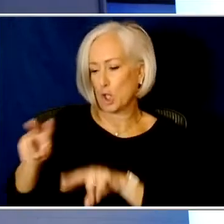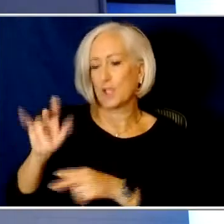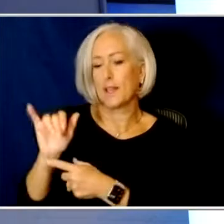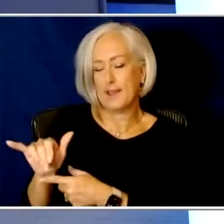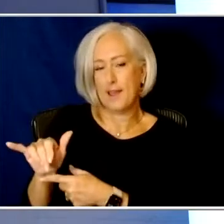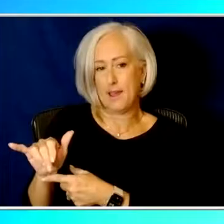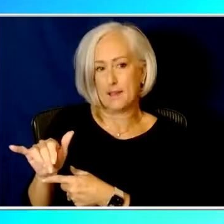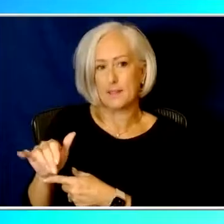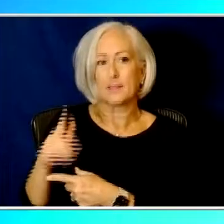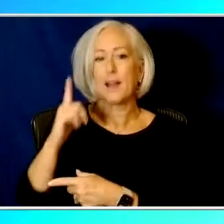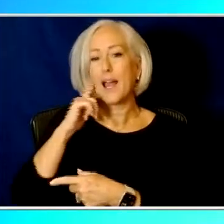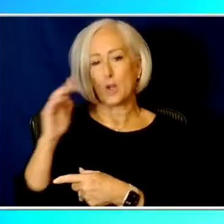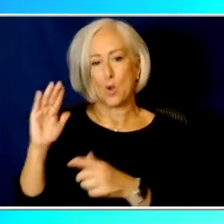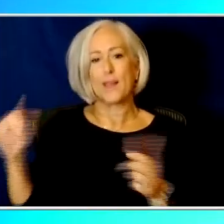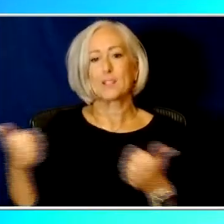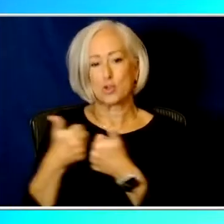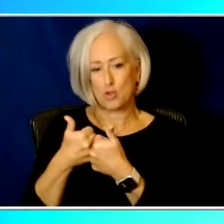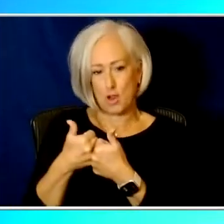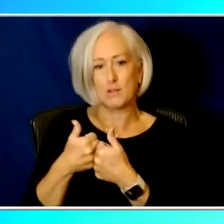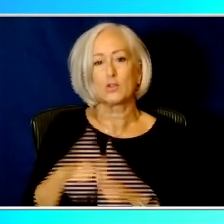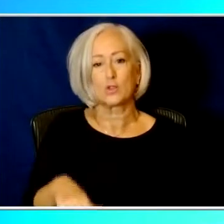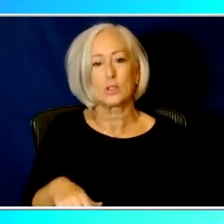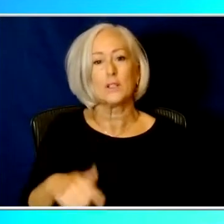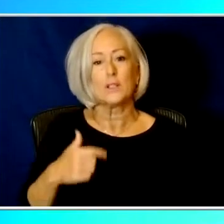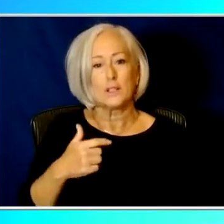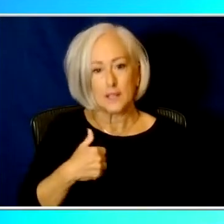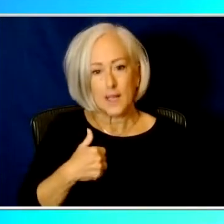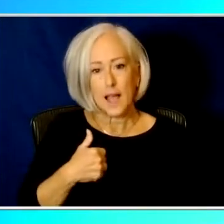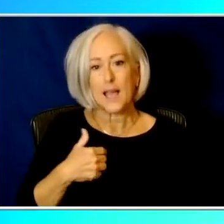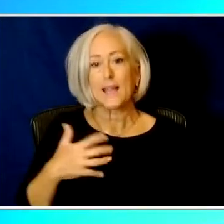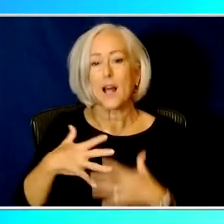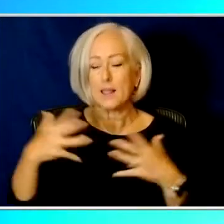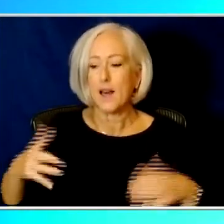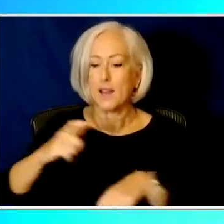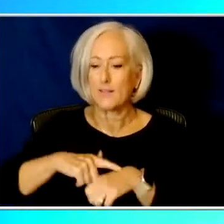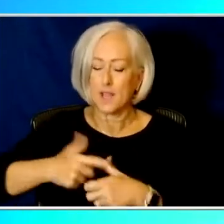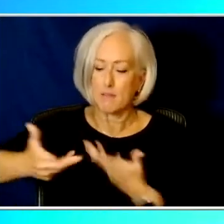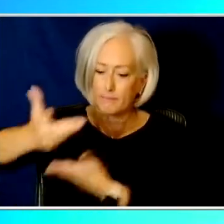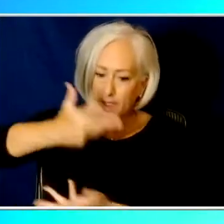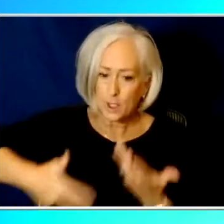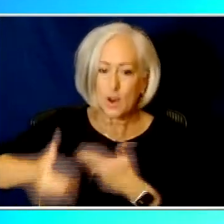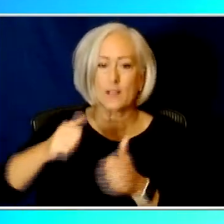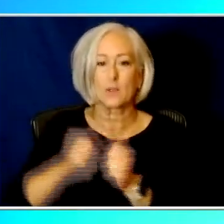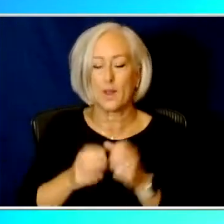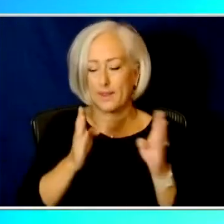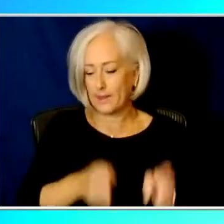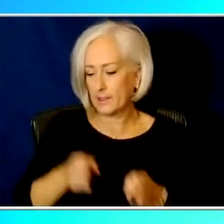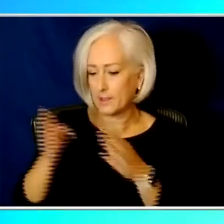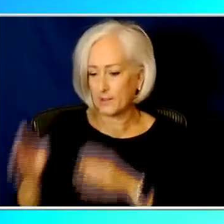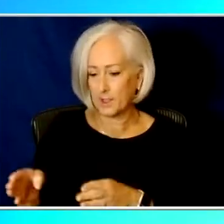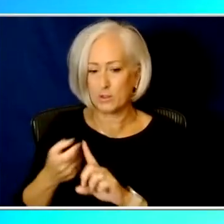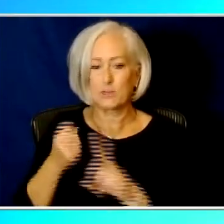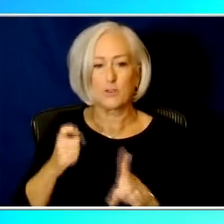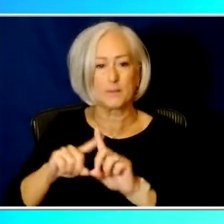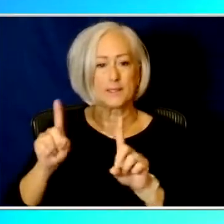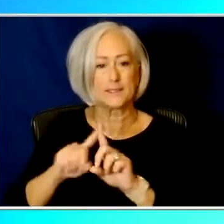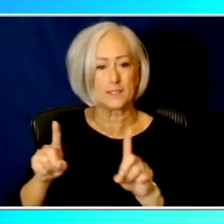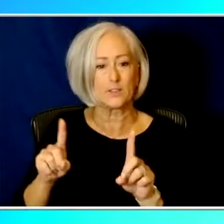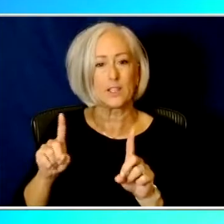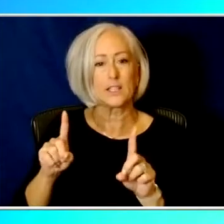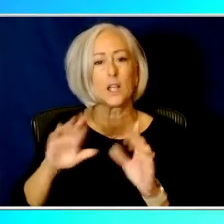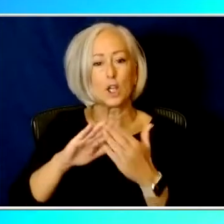challenge. I spent a lot of time interacting with individuals in our different communities, and one of the things that they always tell us is